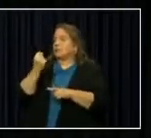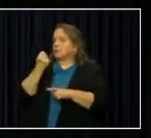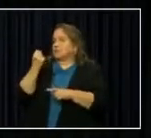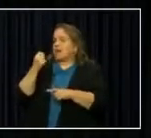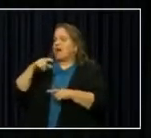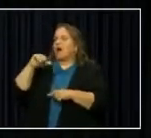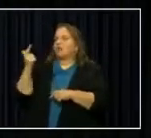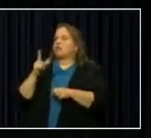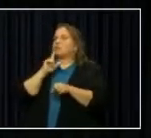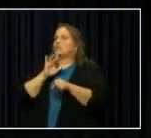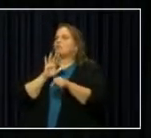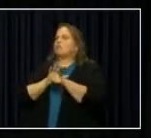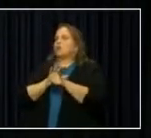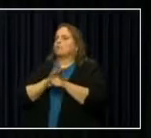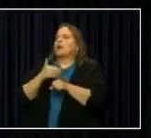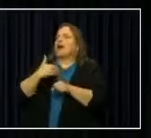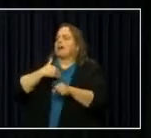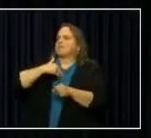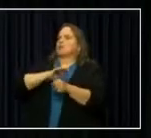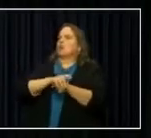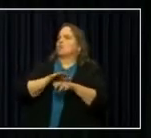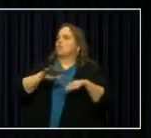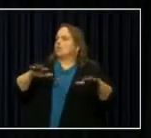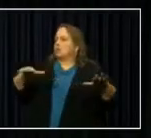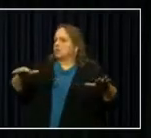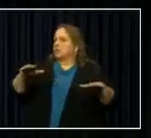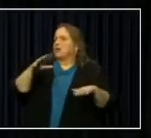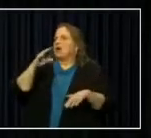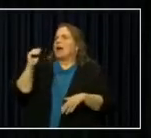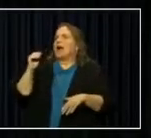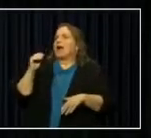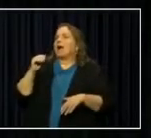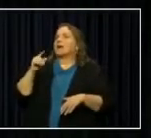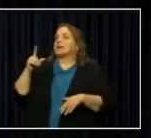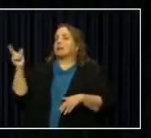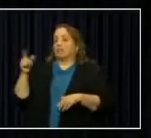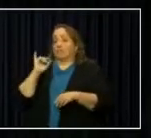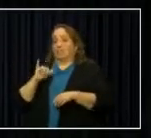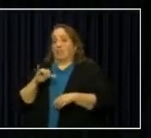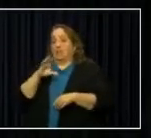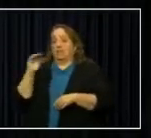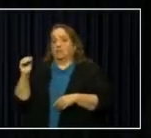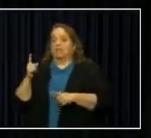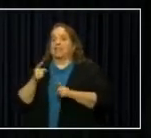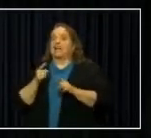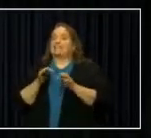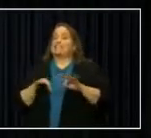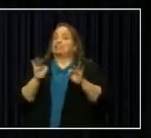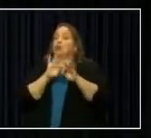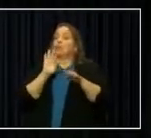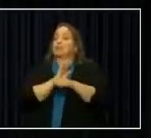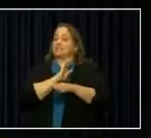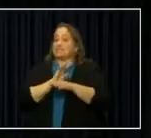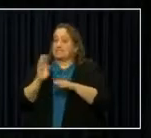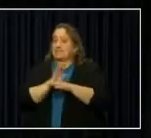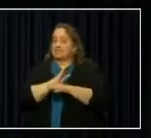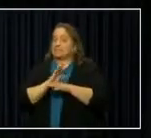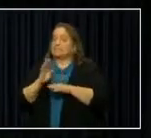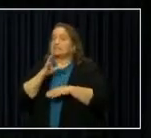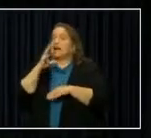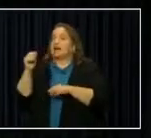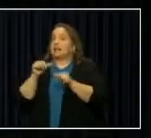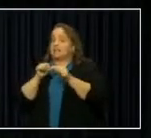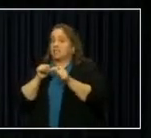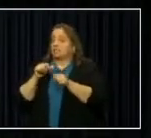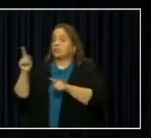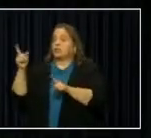confirmed COVID-19 case at the facility. Given the company's designation as essential business, it's what steps are going to